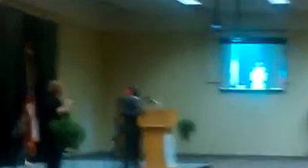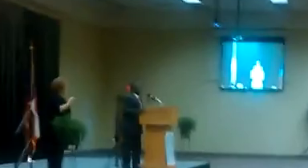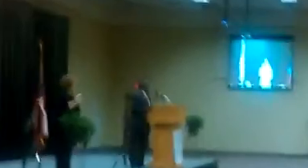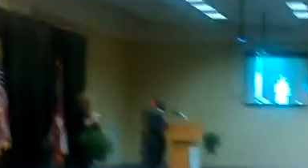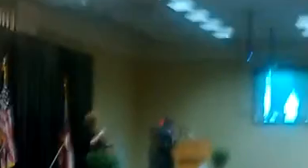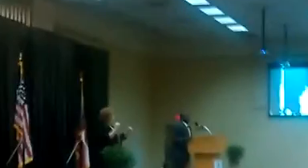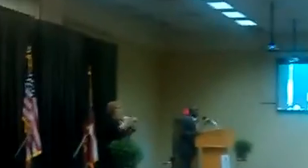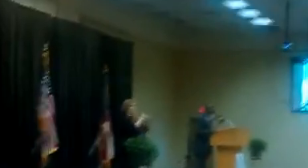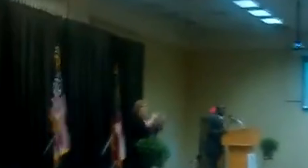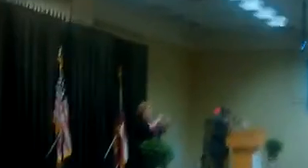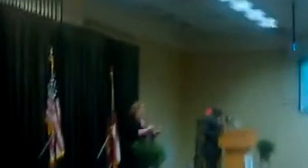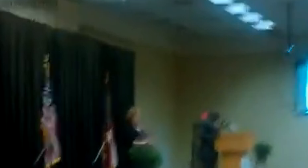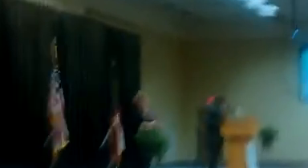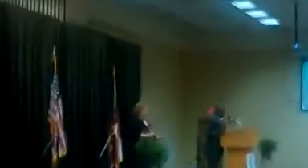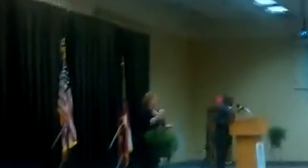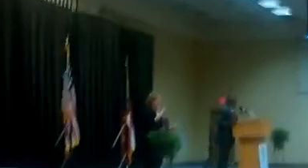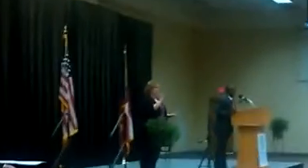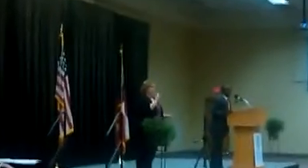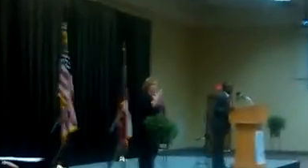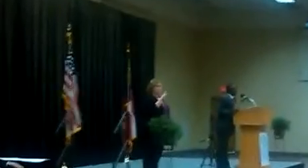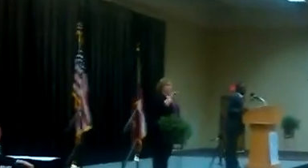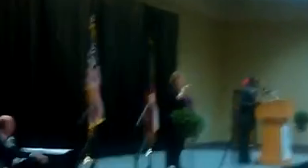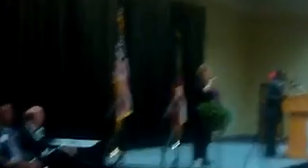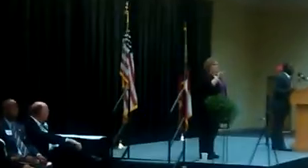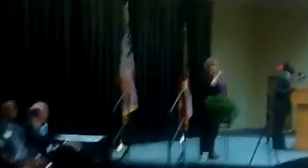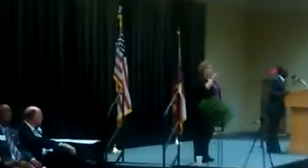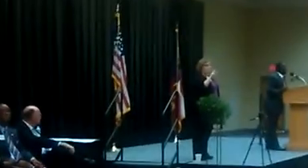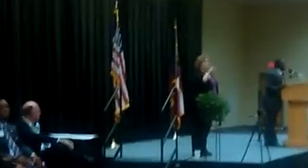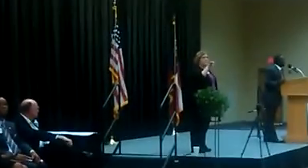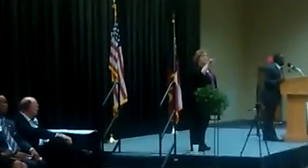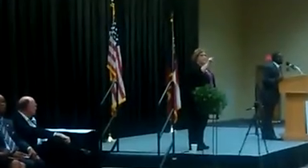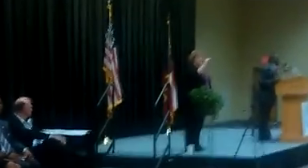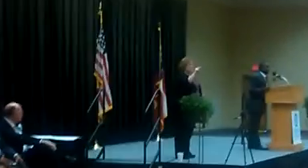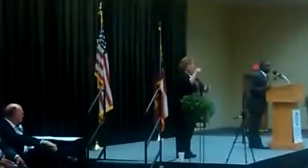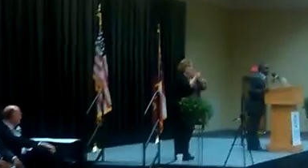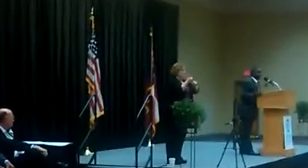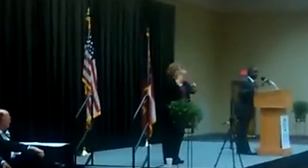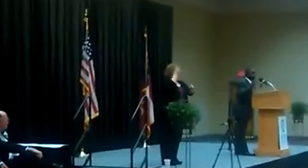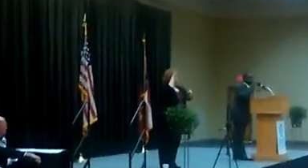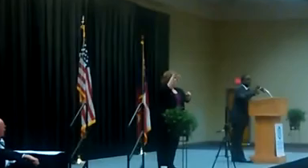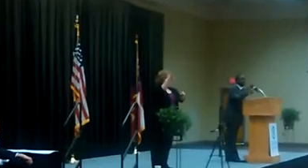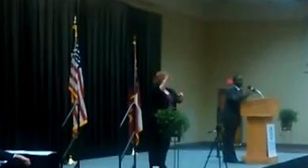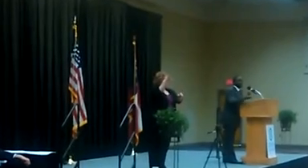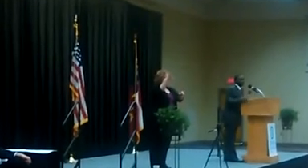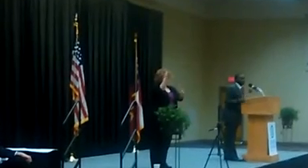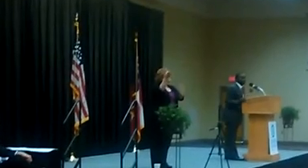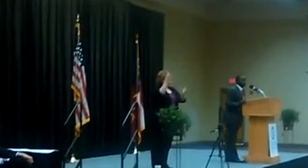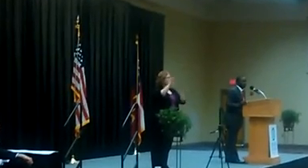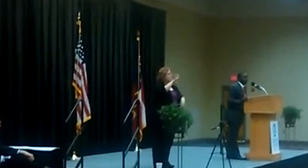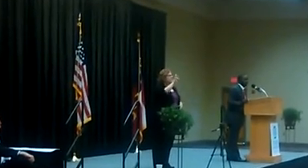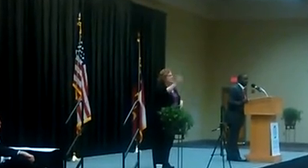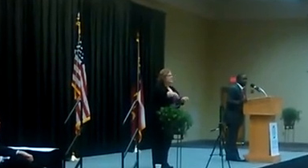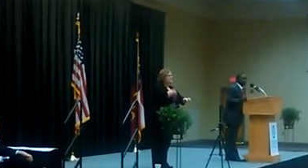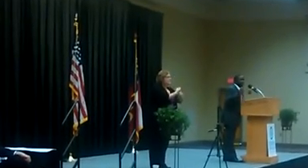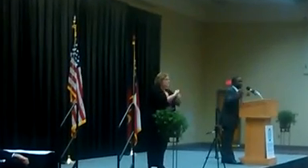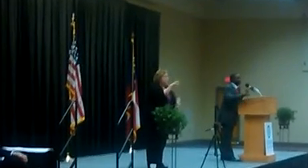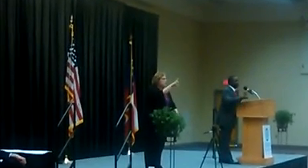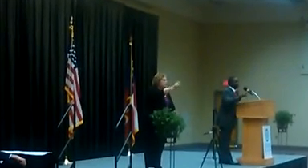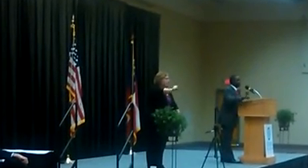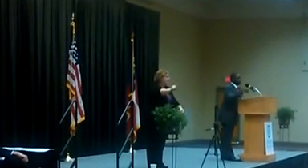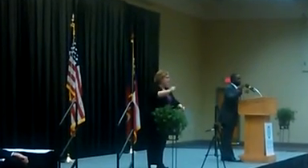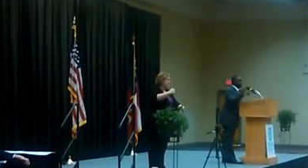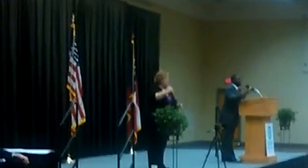like Chris Irvin, whose grandfather, Tommy Irvin, served for 57 years in the United States,